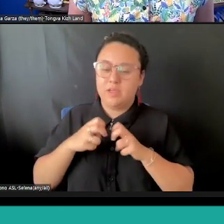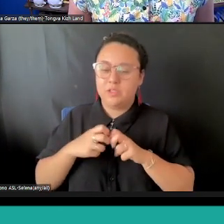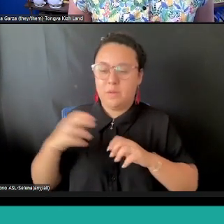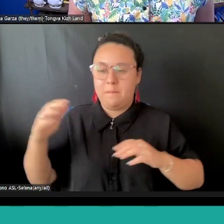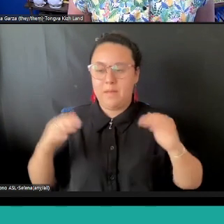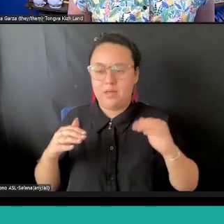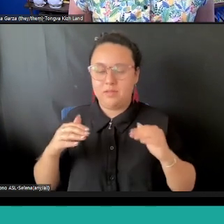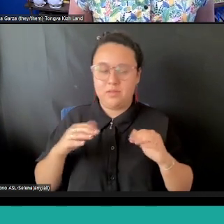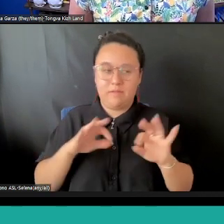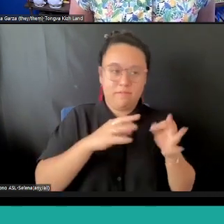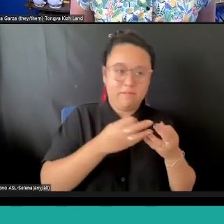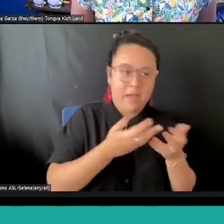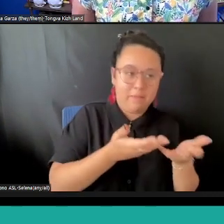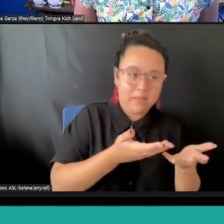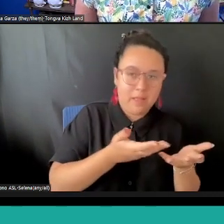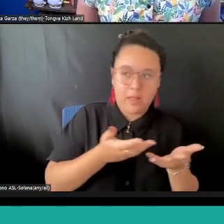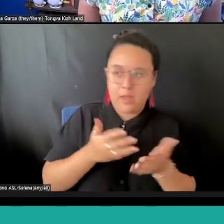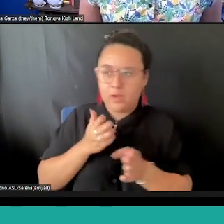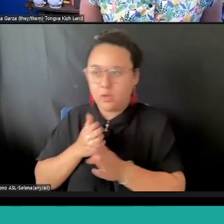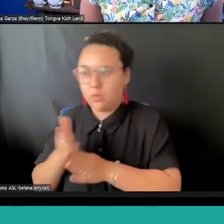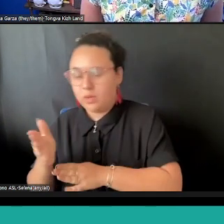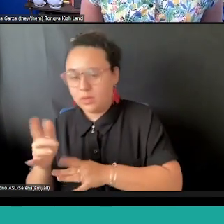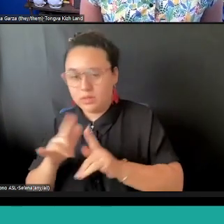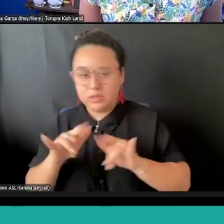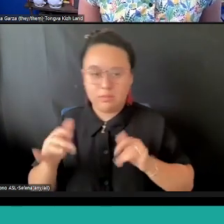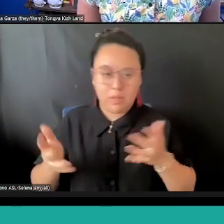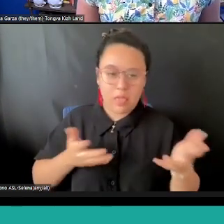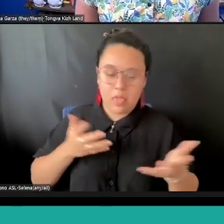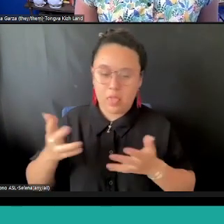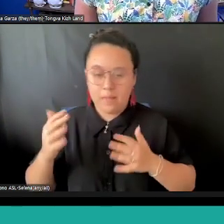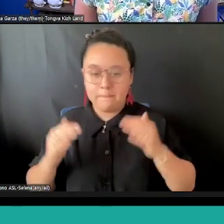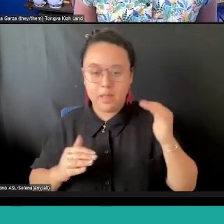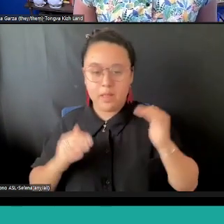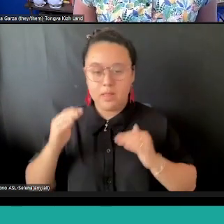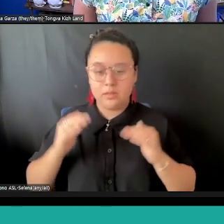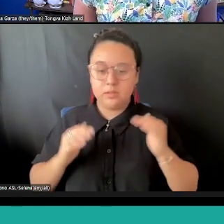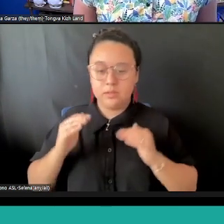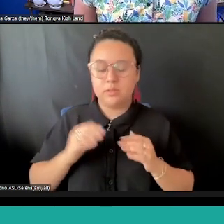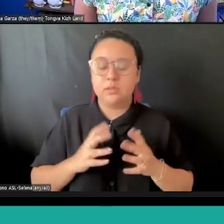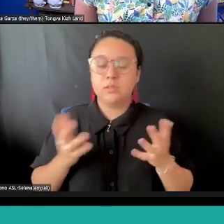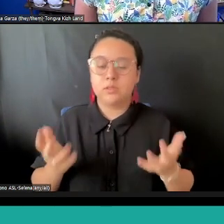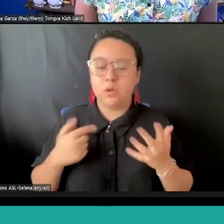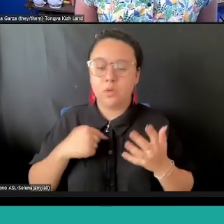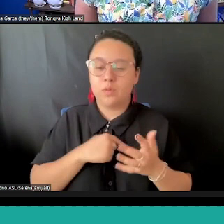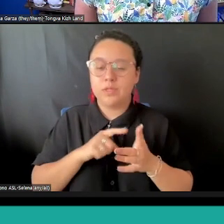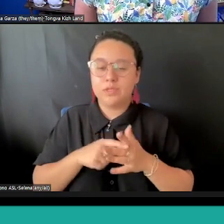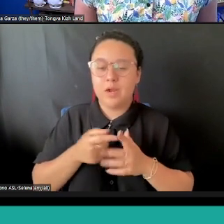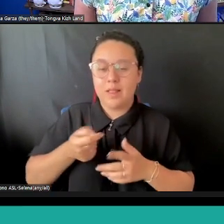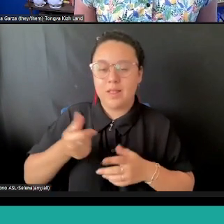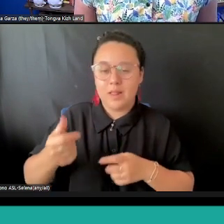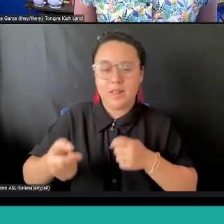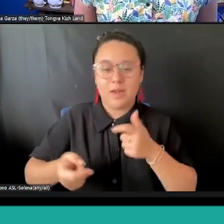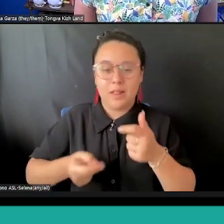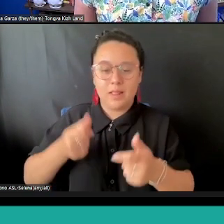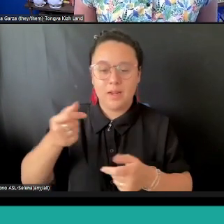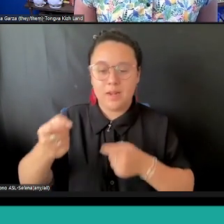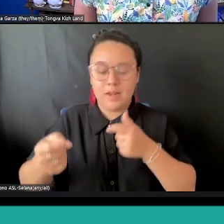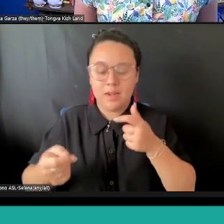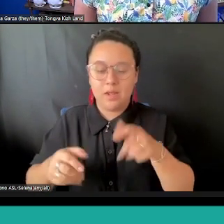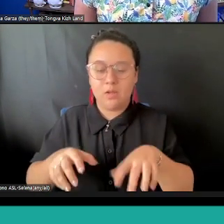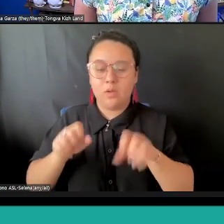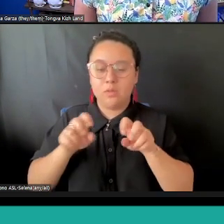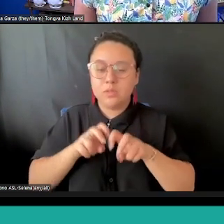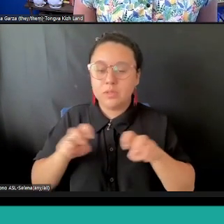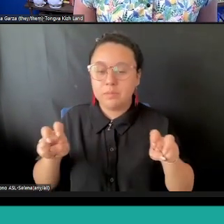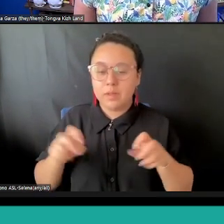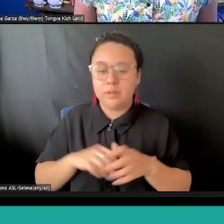and also having a career. And so we started little by little, just having panels and going